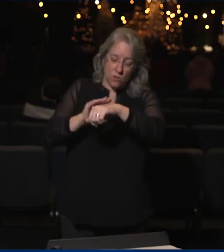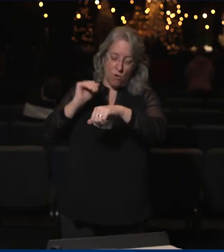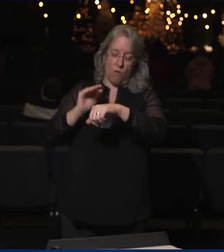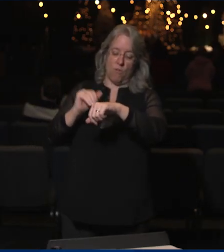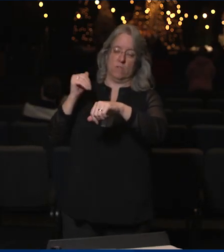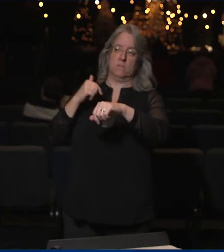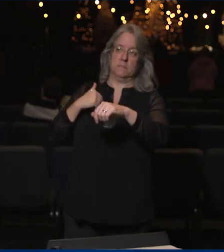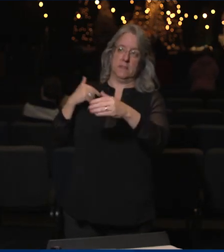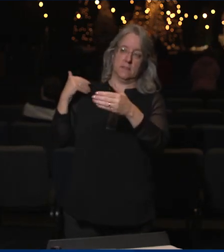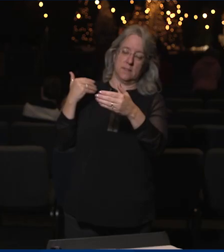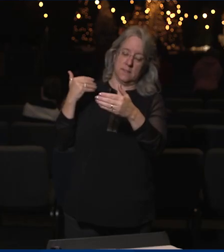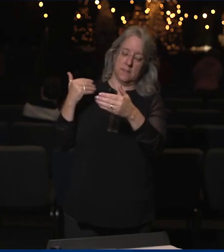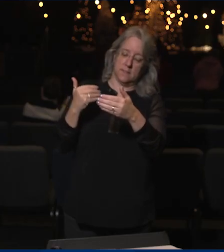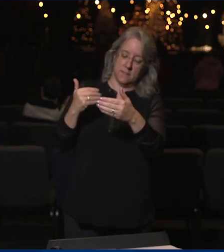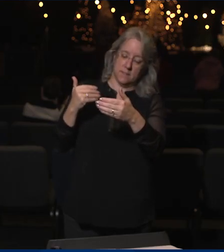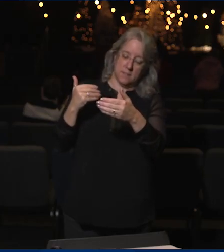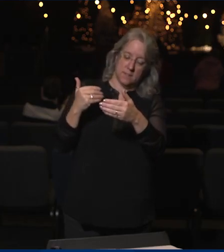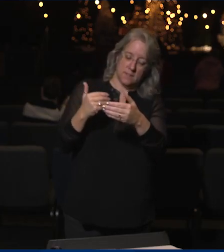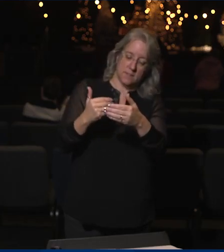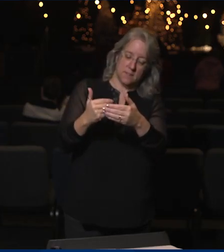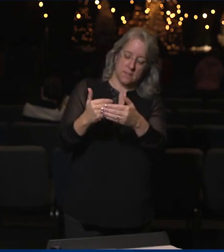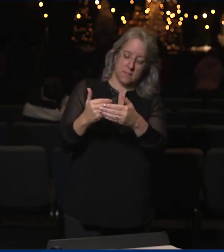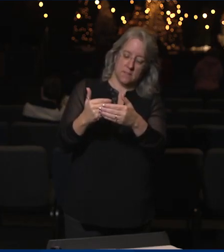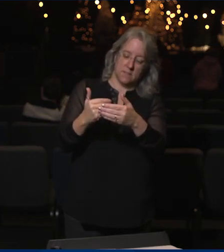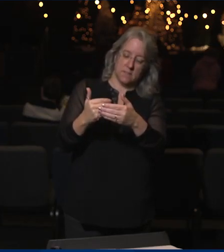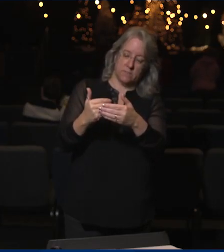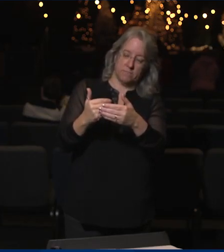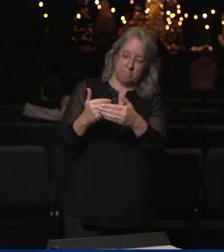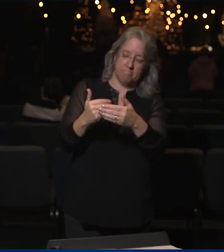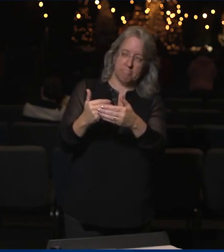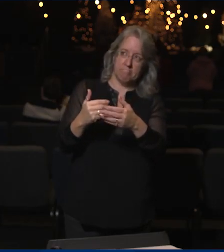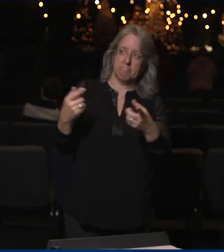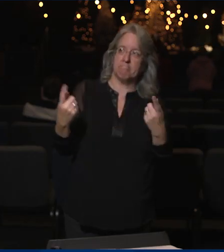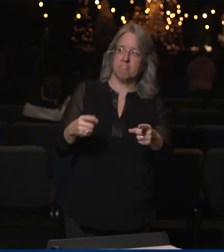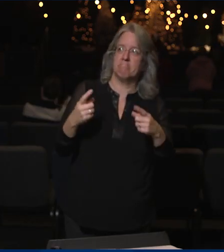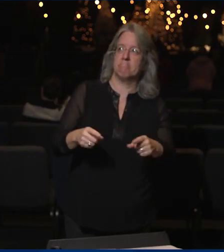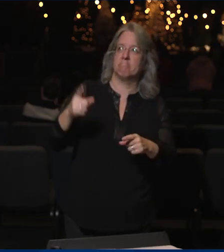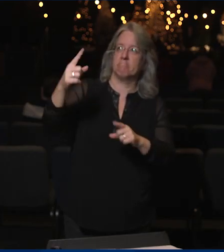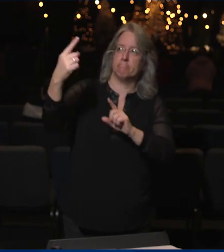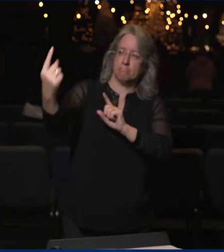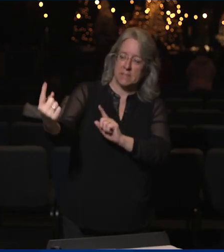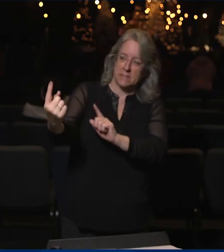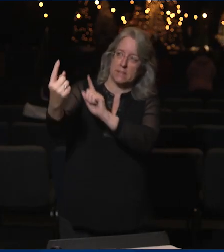draws me near. Oh, you meet me